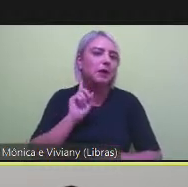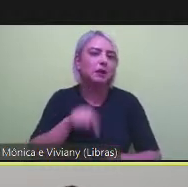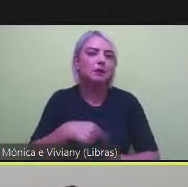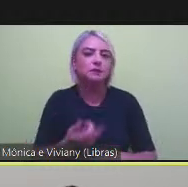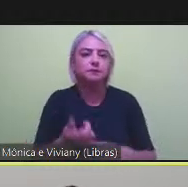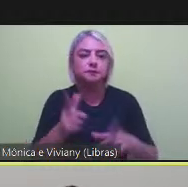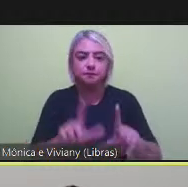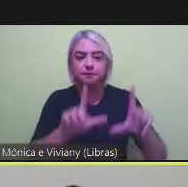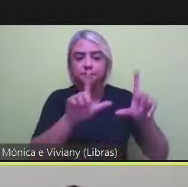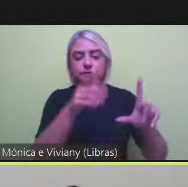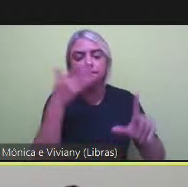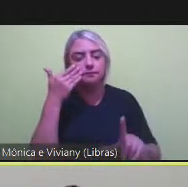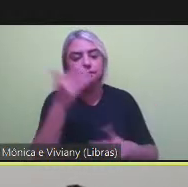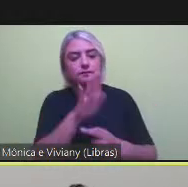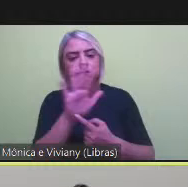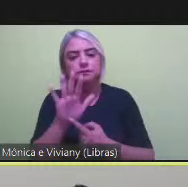here.